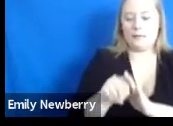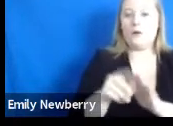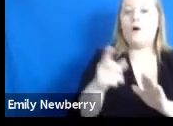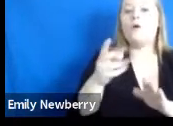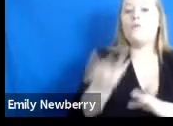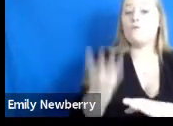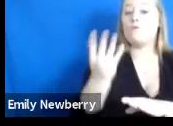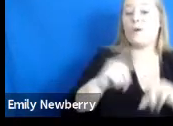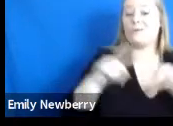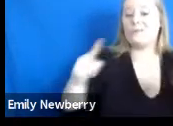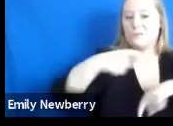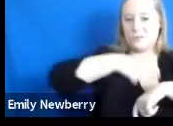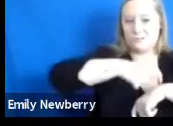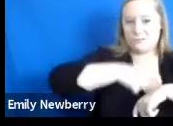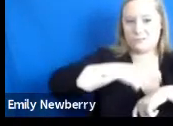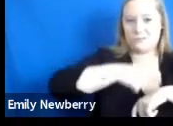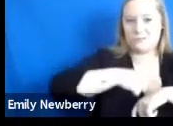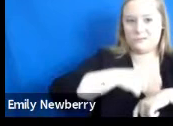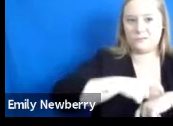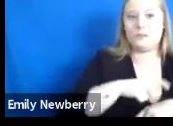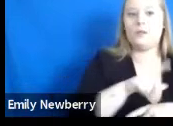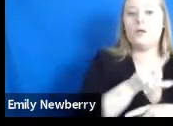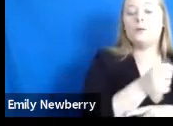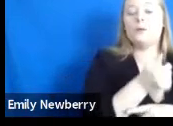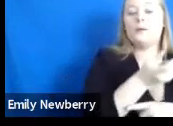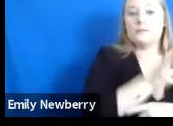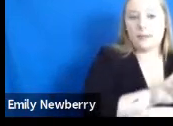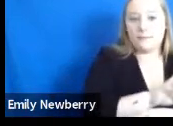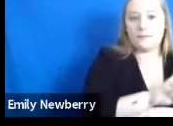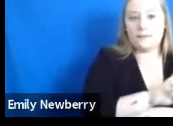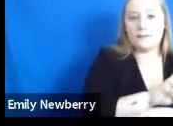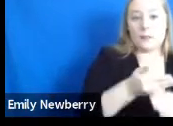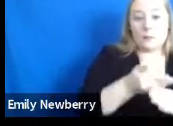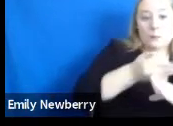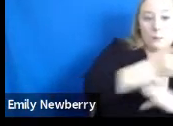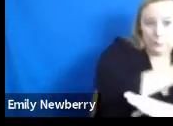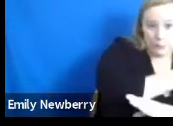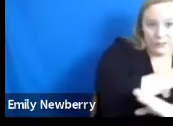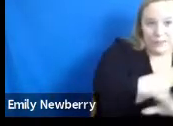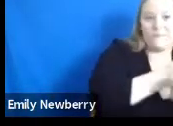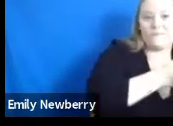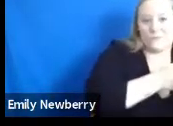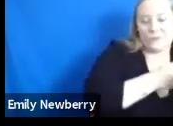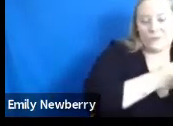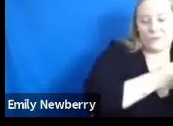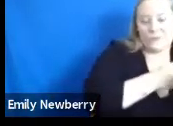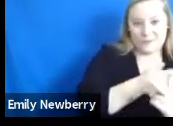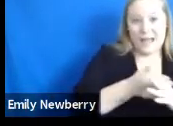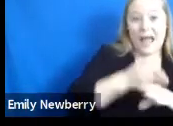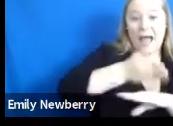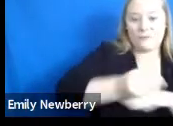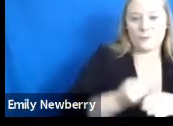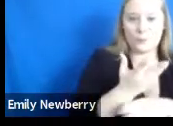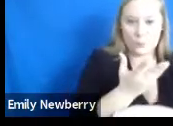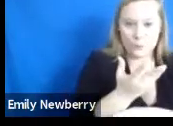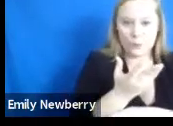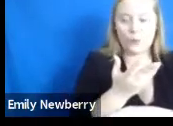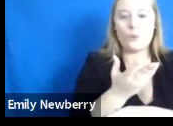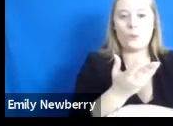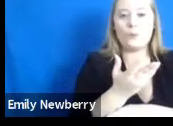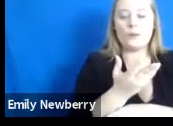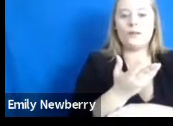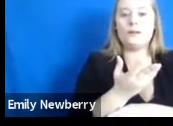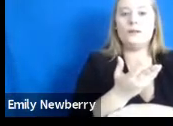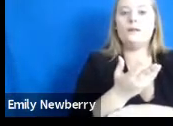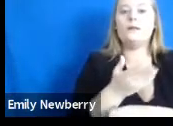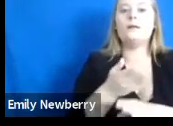was in 2017 pre-growing season, in 2018 post-growing, 2017 post-growing,